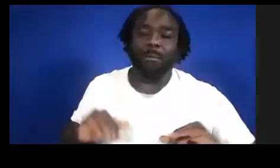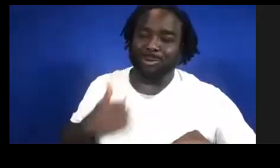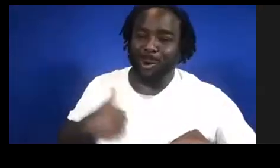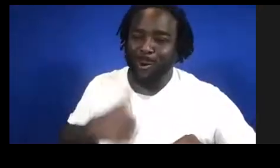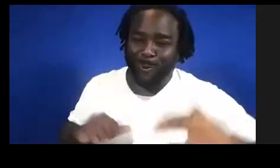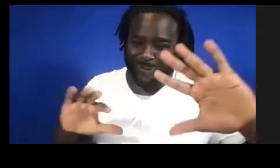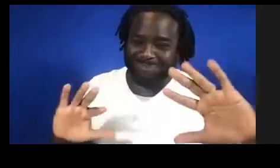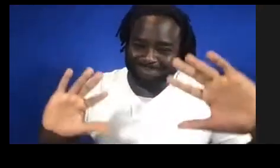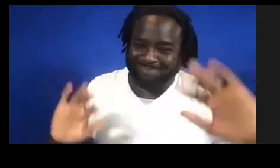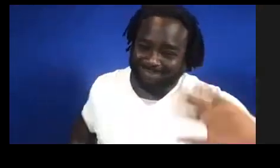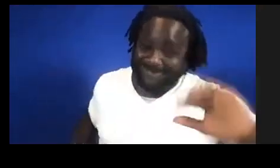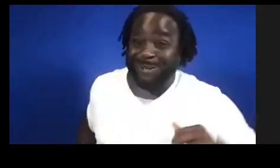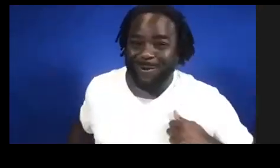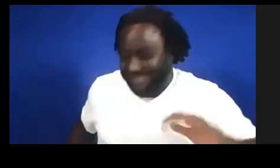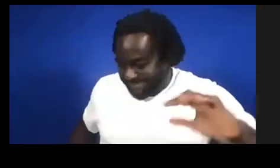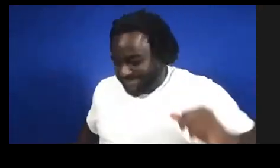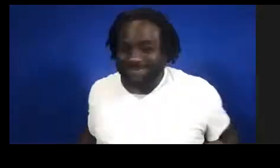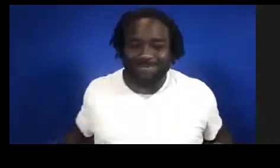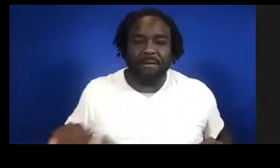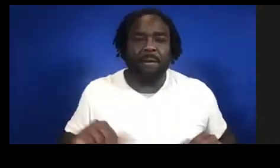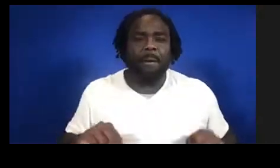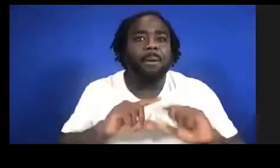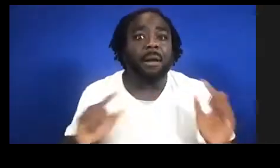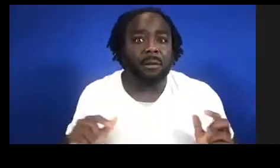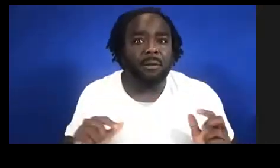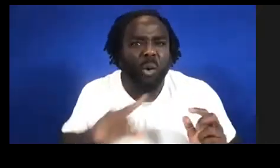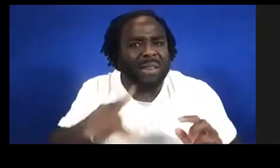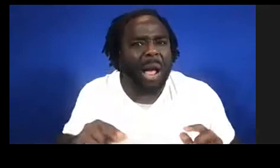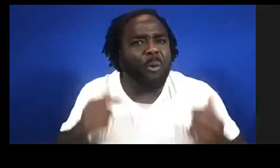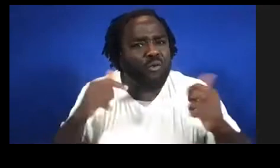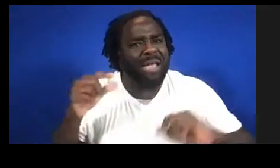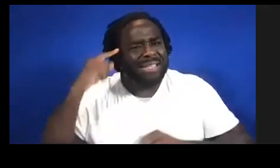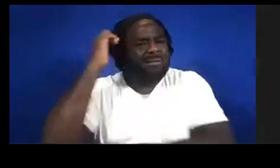it together. This is a family show, so I'm not gonna tell you what I really wanted to say.